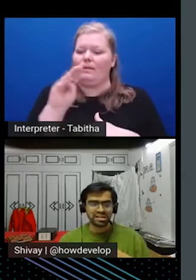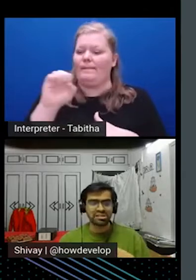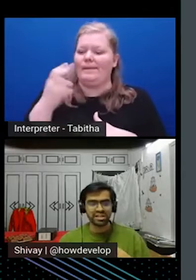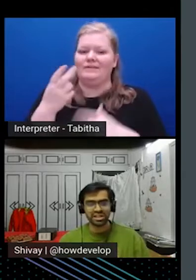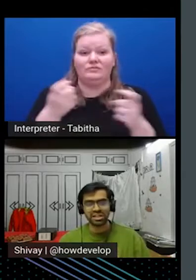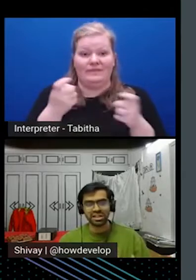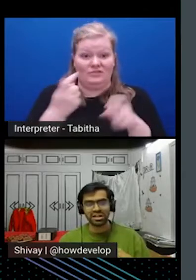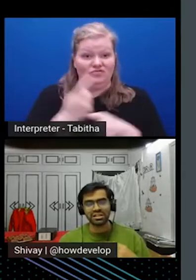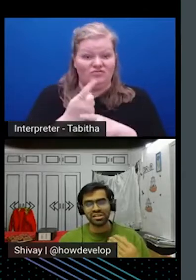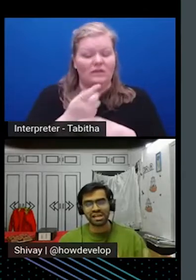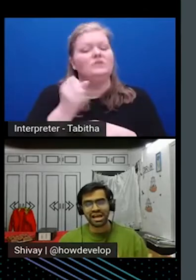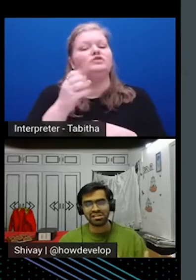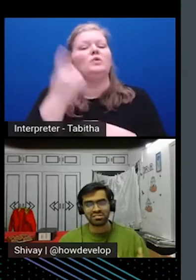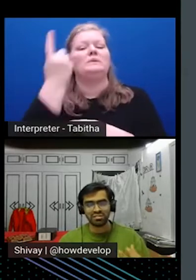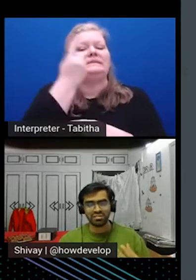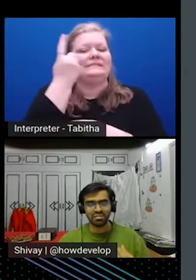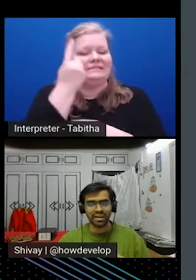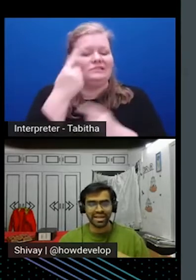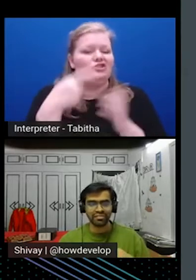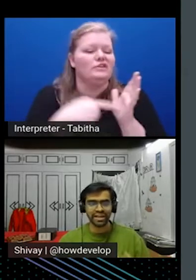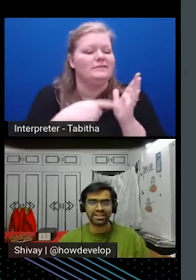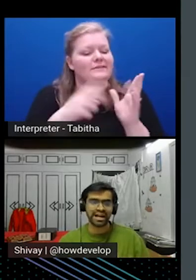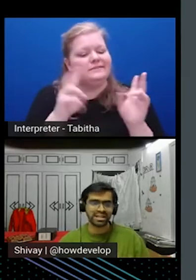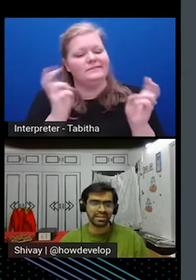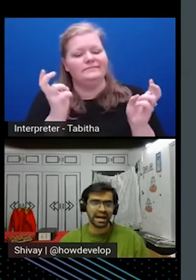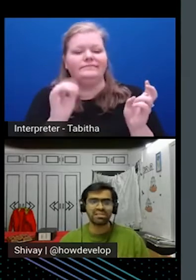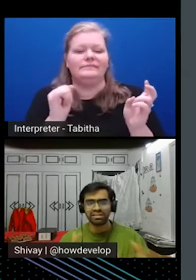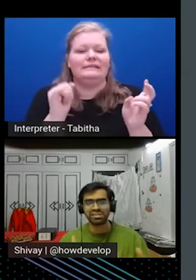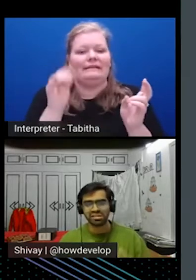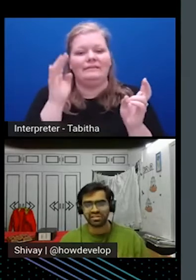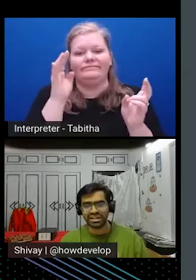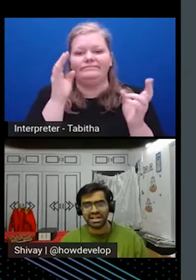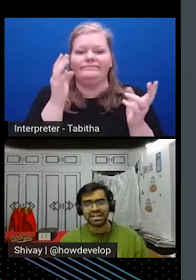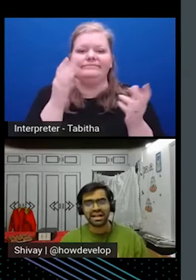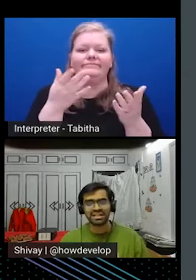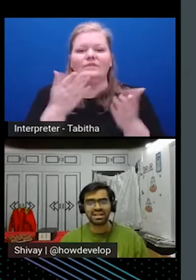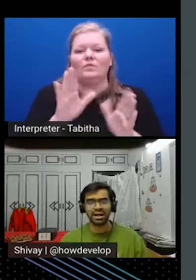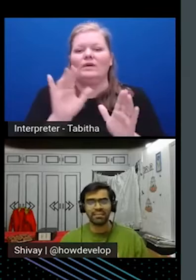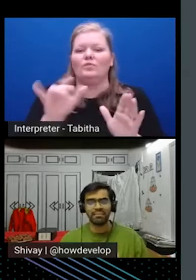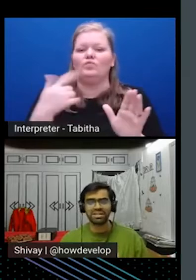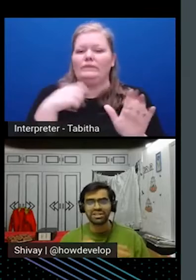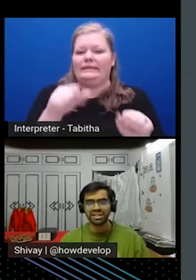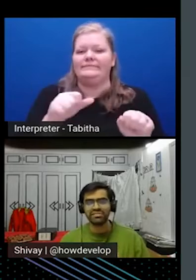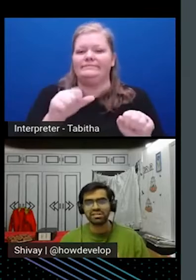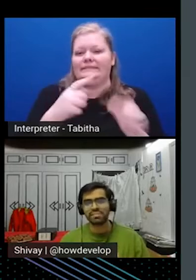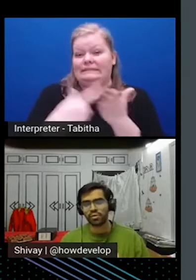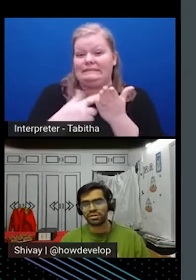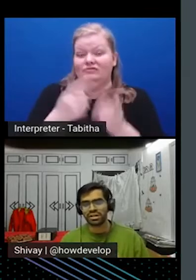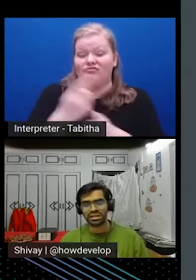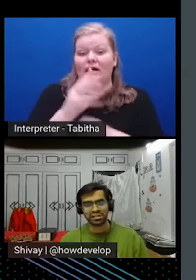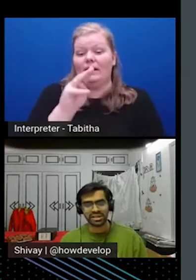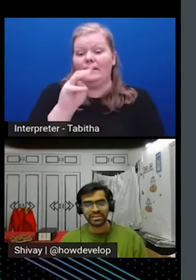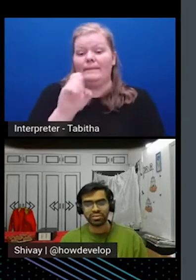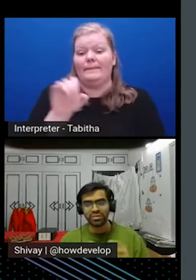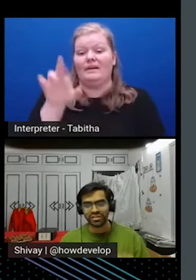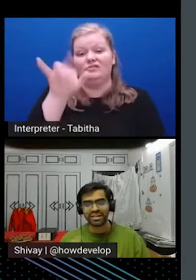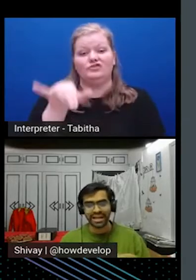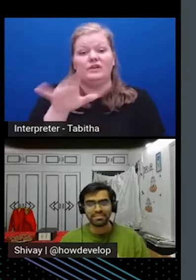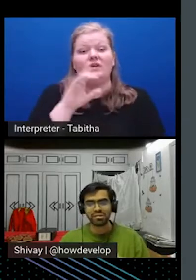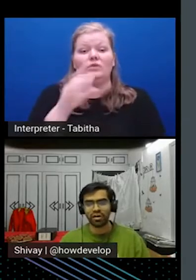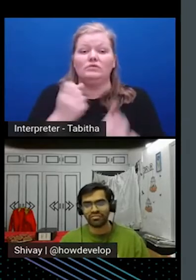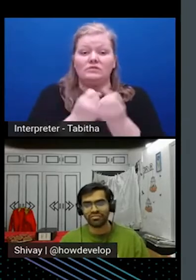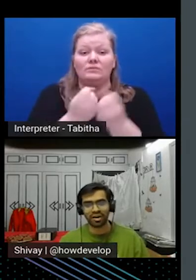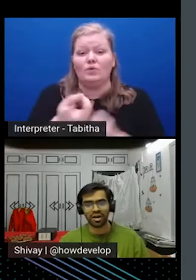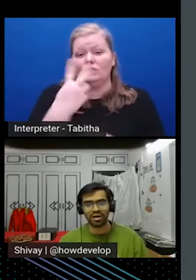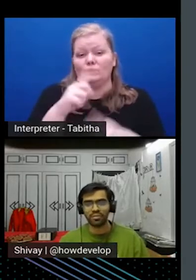let's consider this as in a way that, as we discussed, right, that Meshery will support, let's say, two different